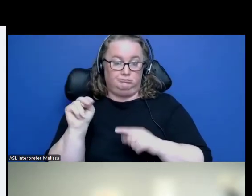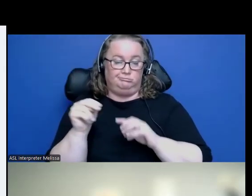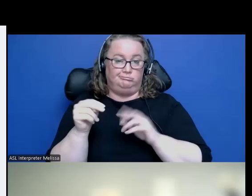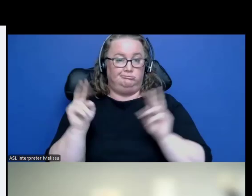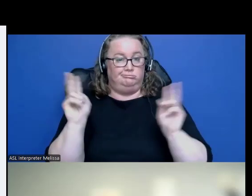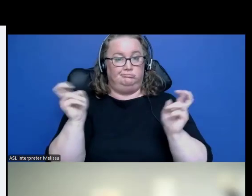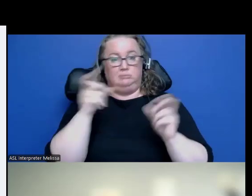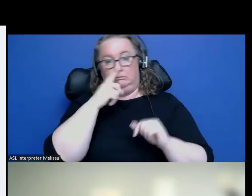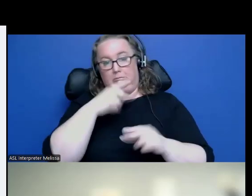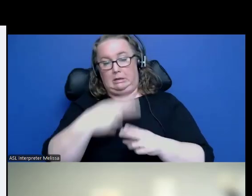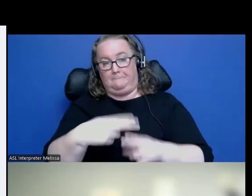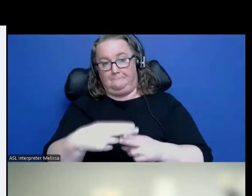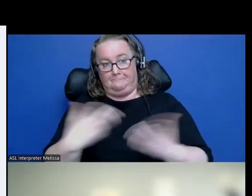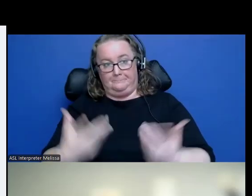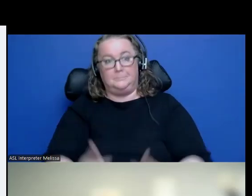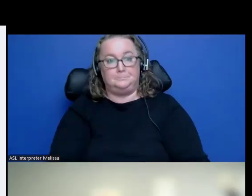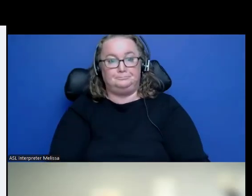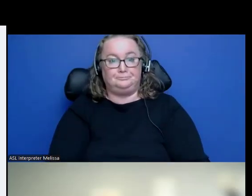called Damon.